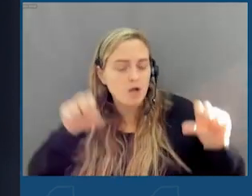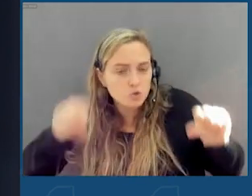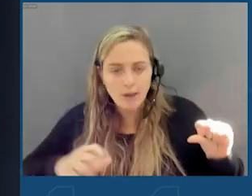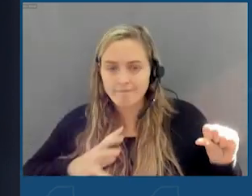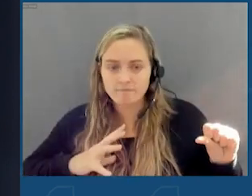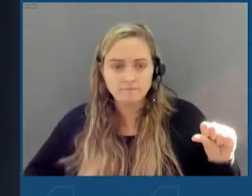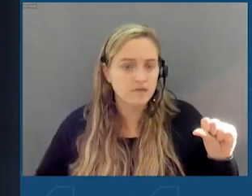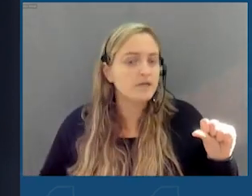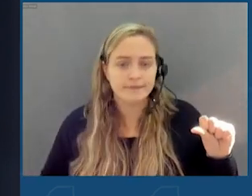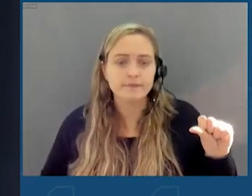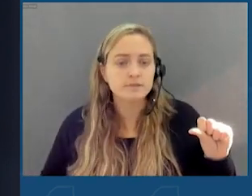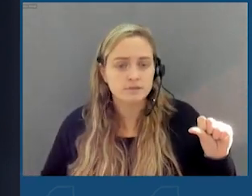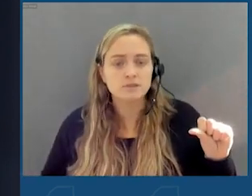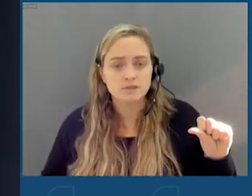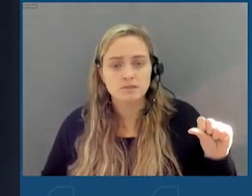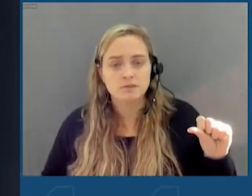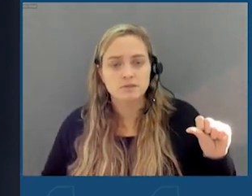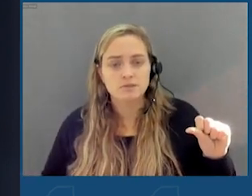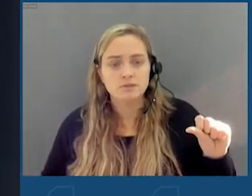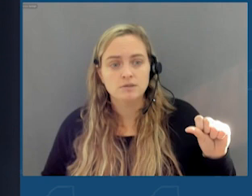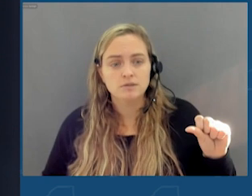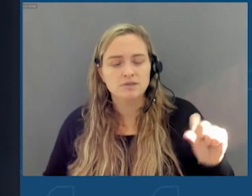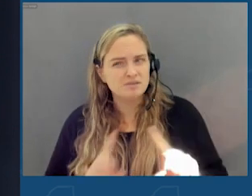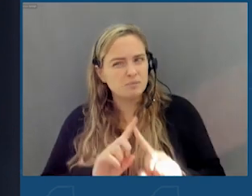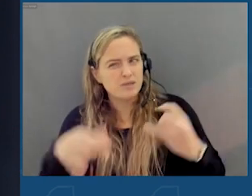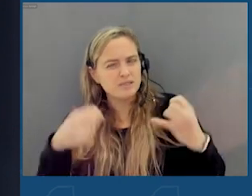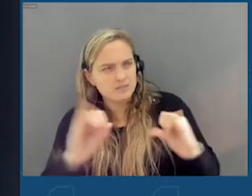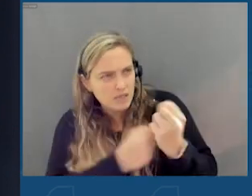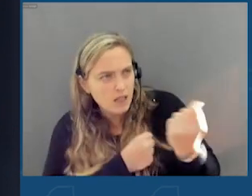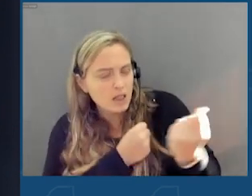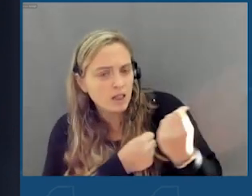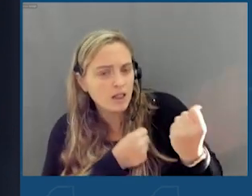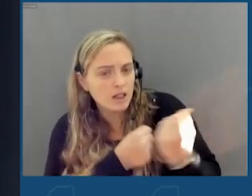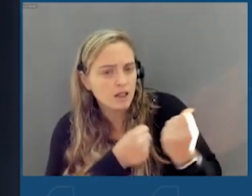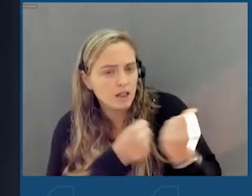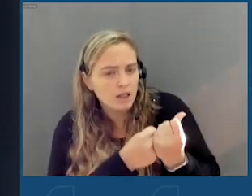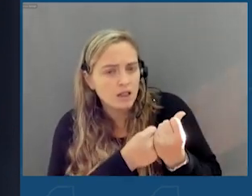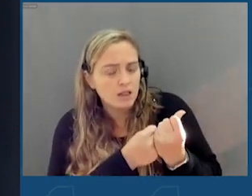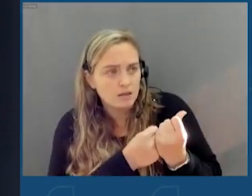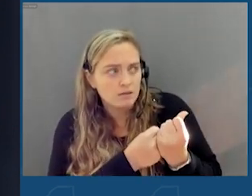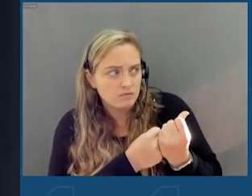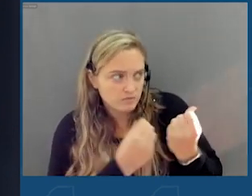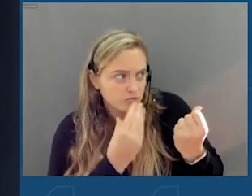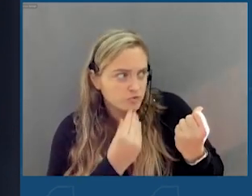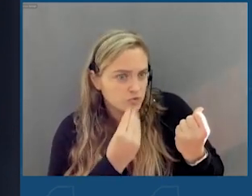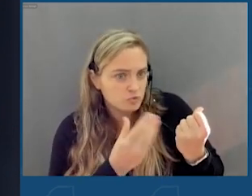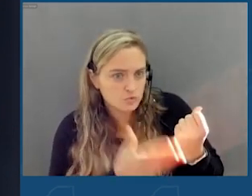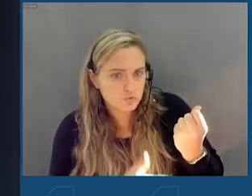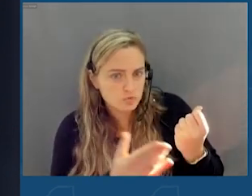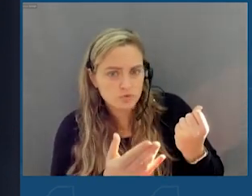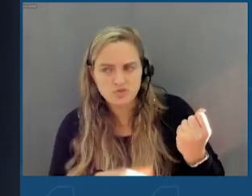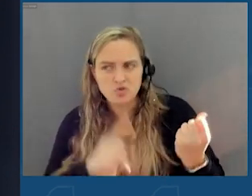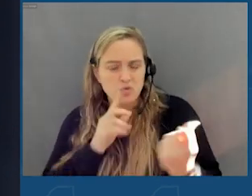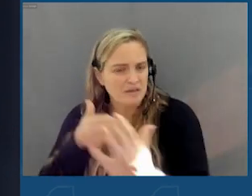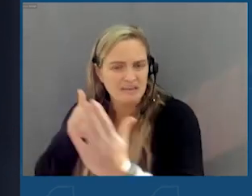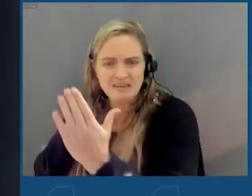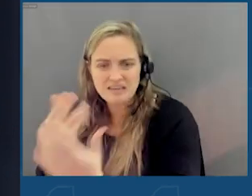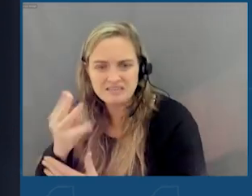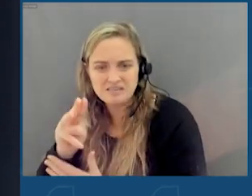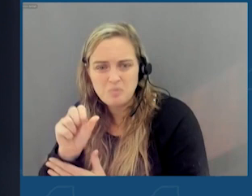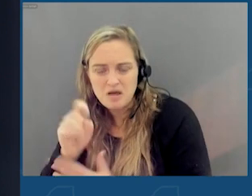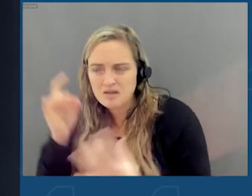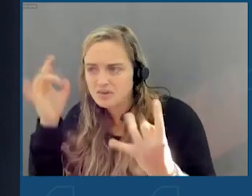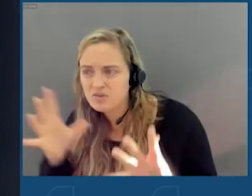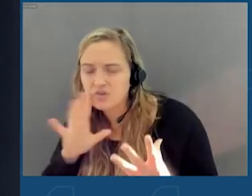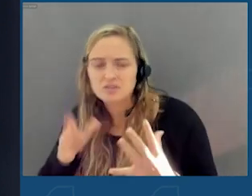attack on their people, but still be vigorously opposed to terrorism, Hamas,